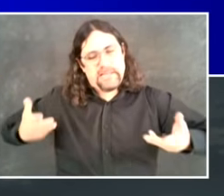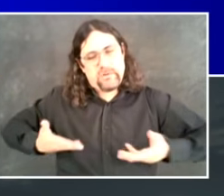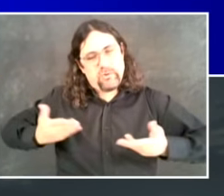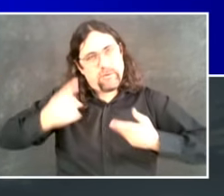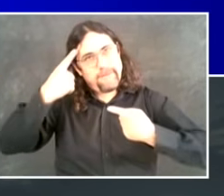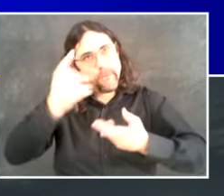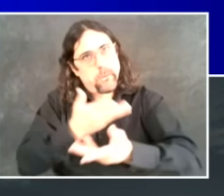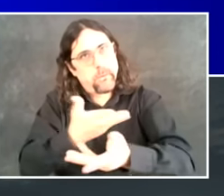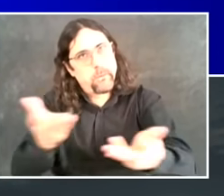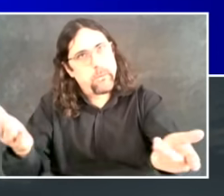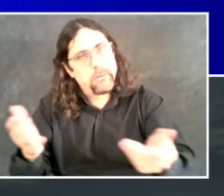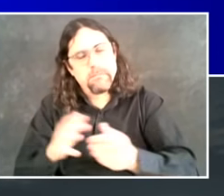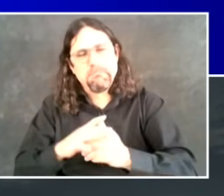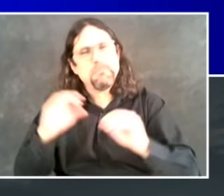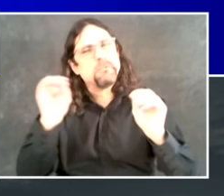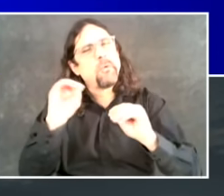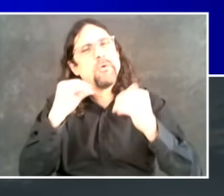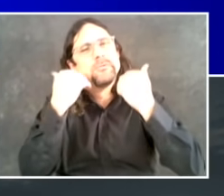and your family.